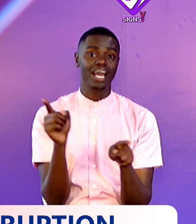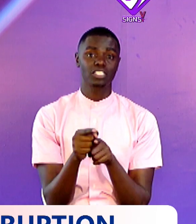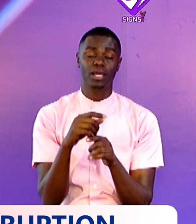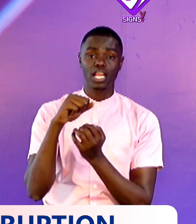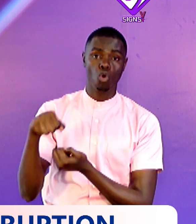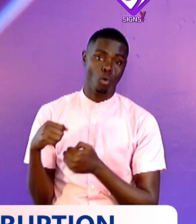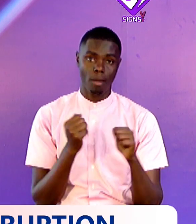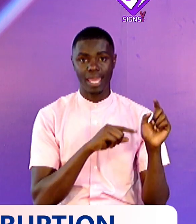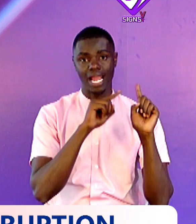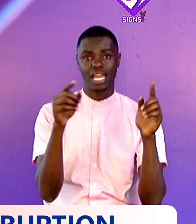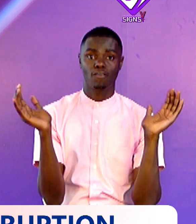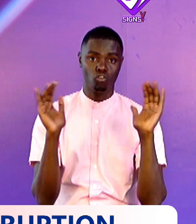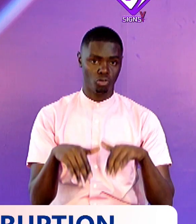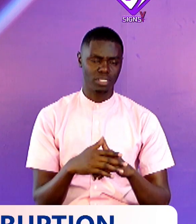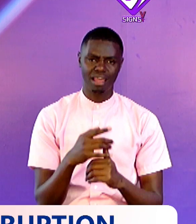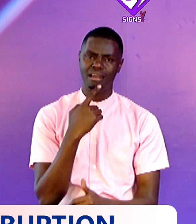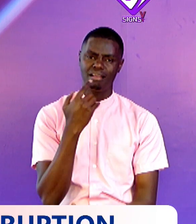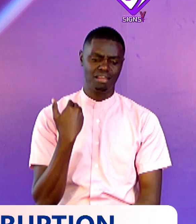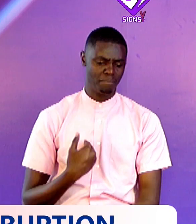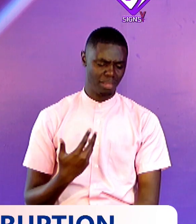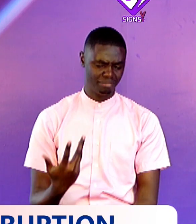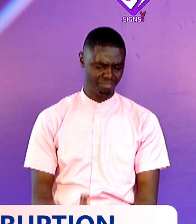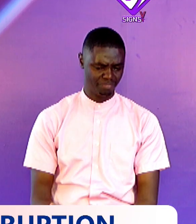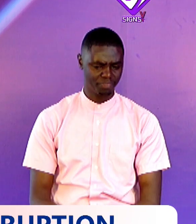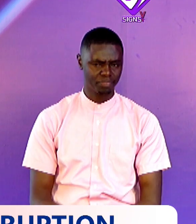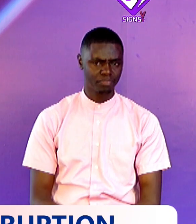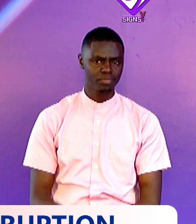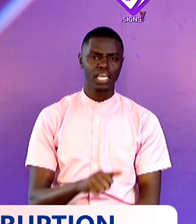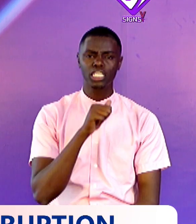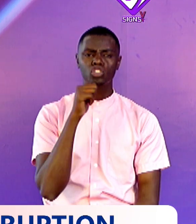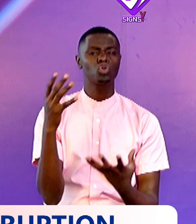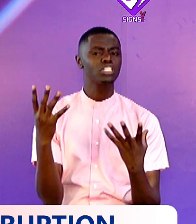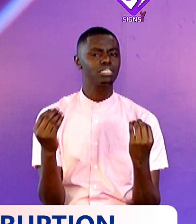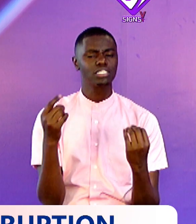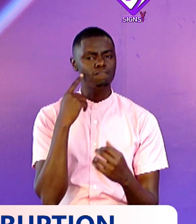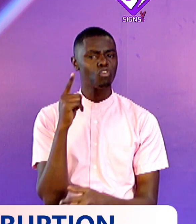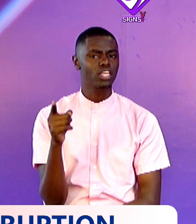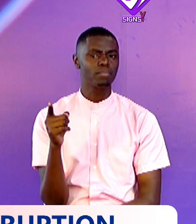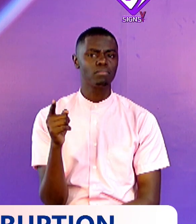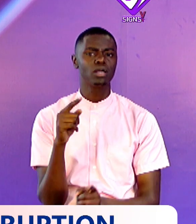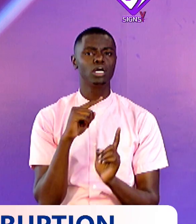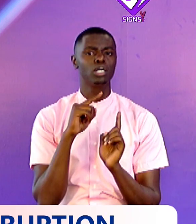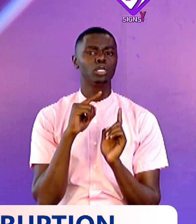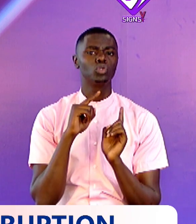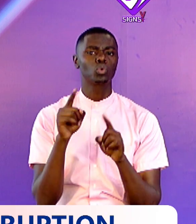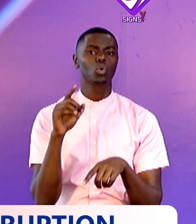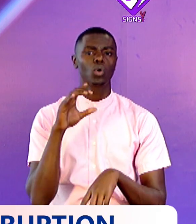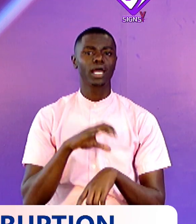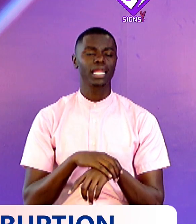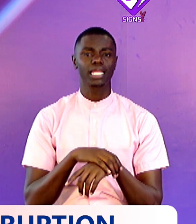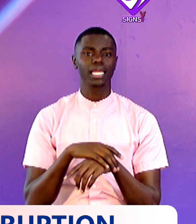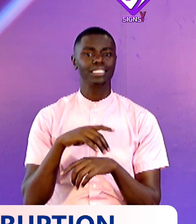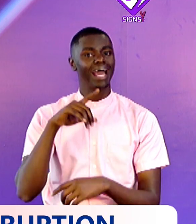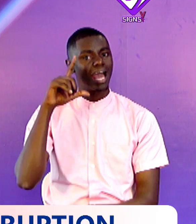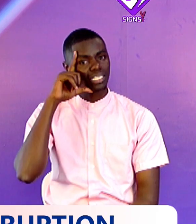attended the conference. Okay. And he told me that it is not very easy for him to go and get somewhere to sleep when he